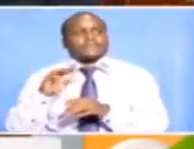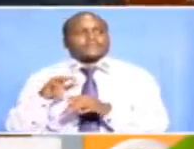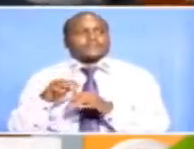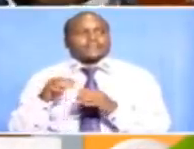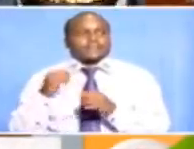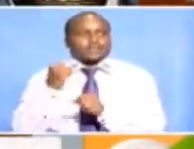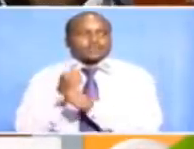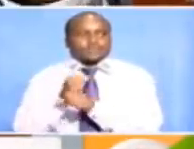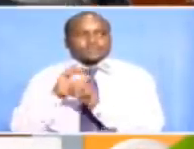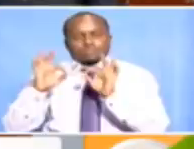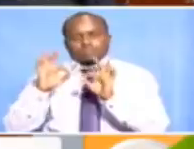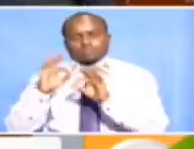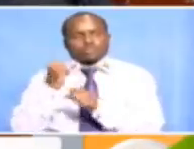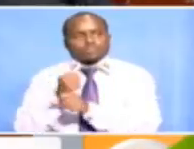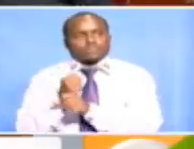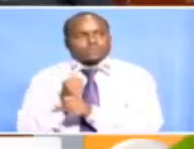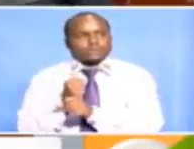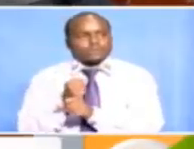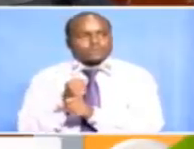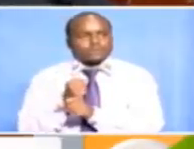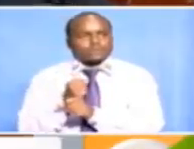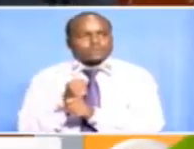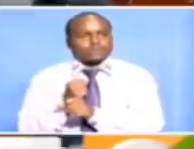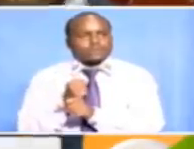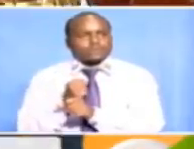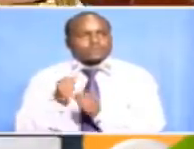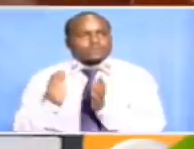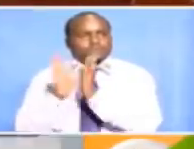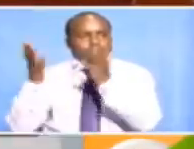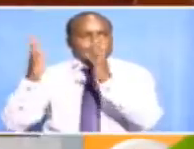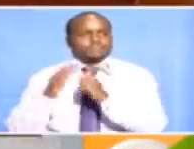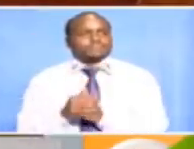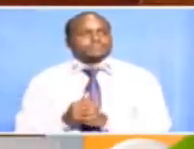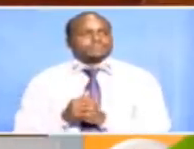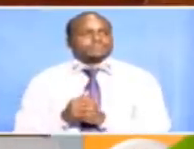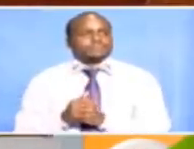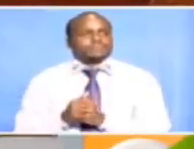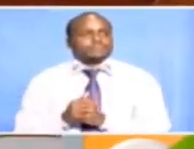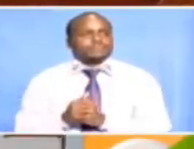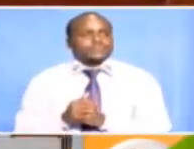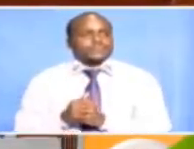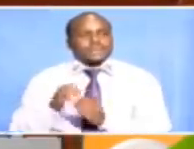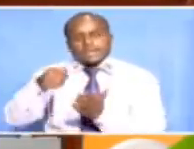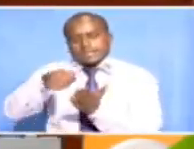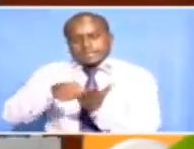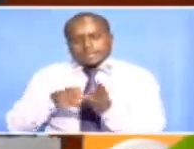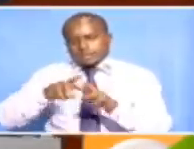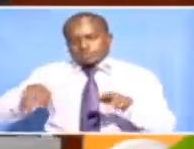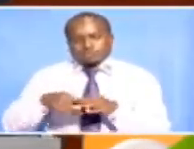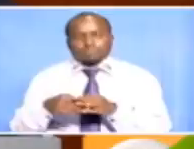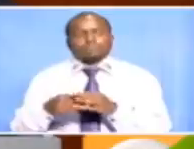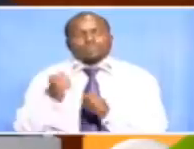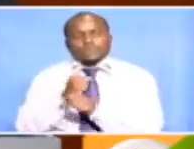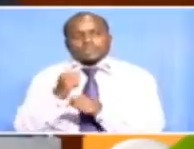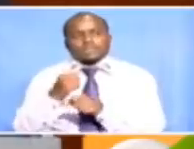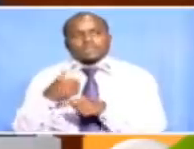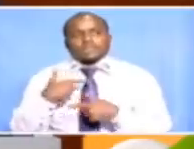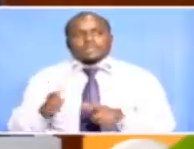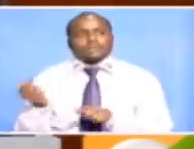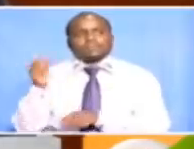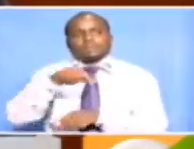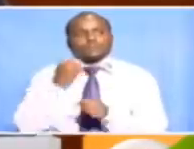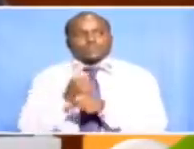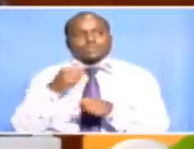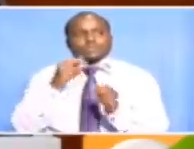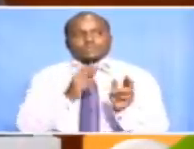doing an excellent job. I compliment them. The theater will be operational. Let them report to work normally.